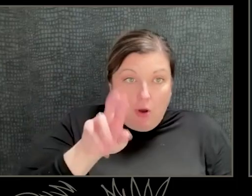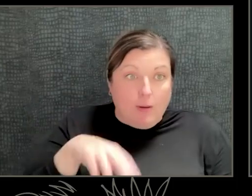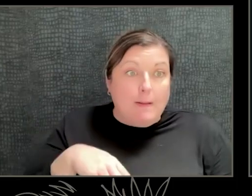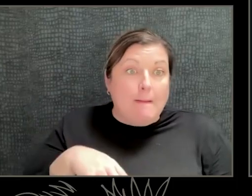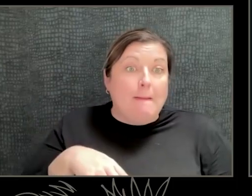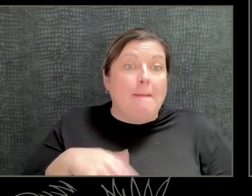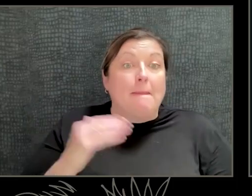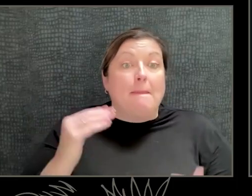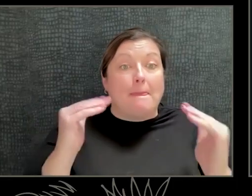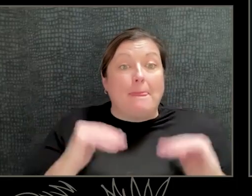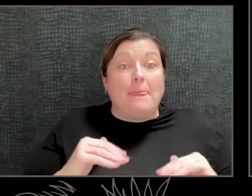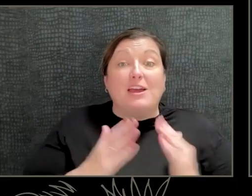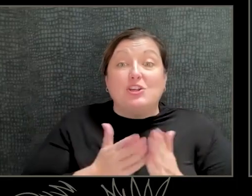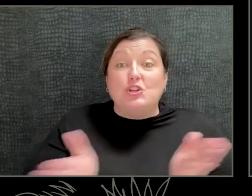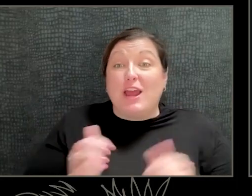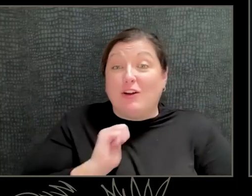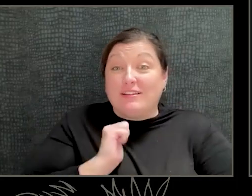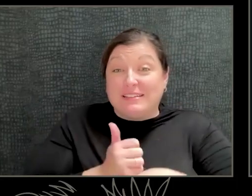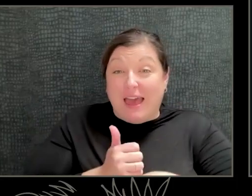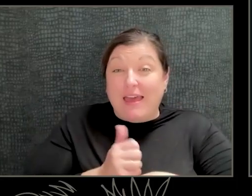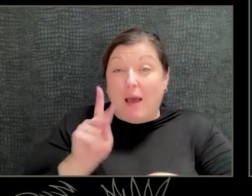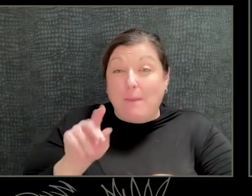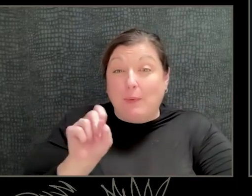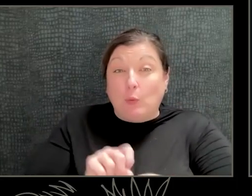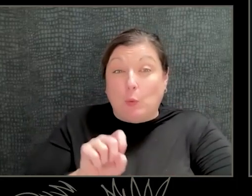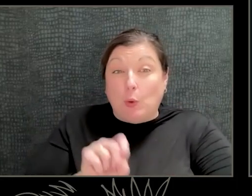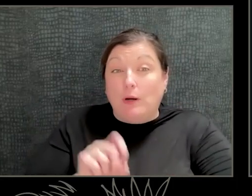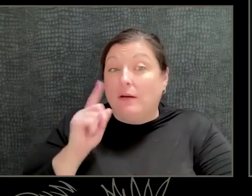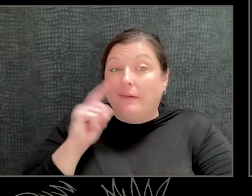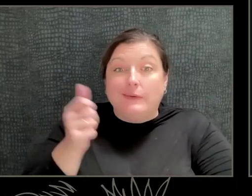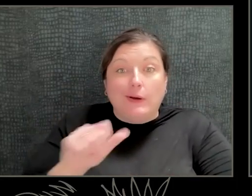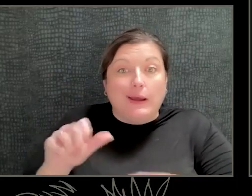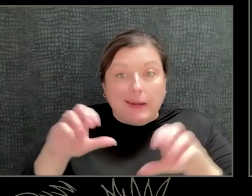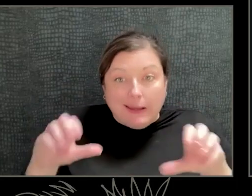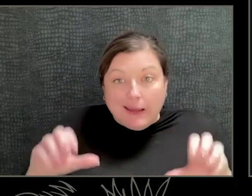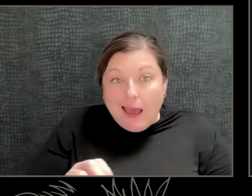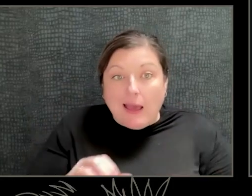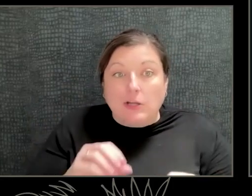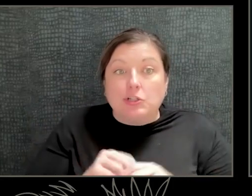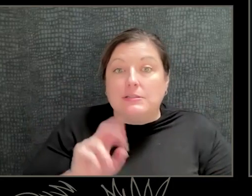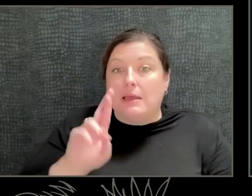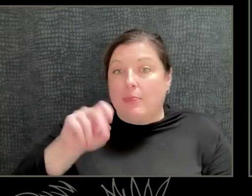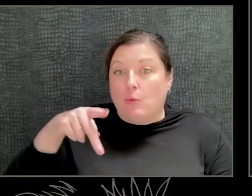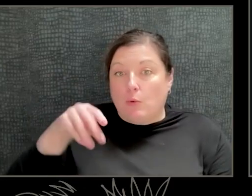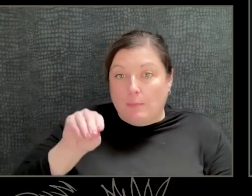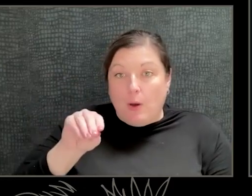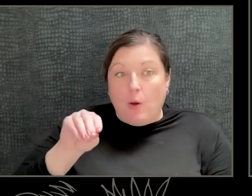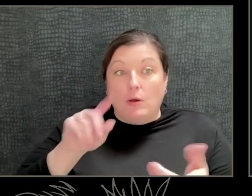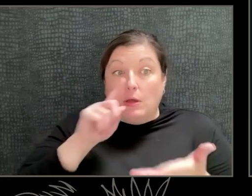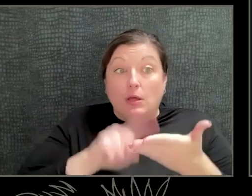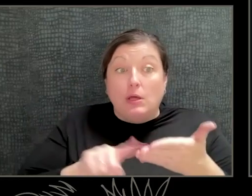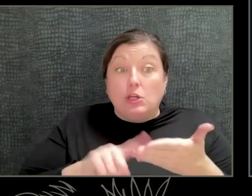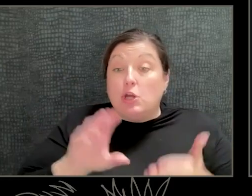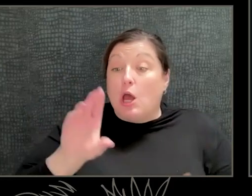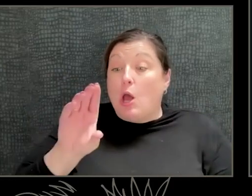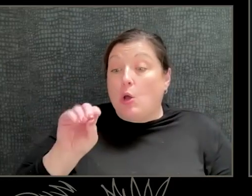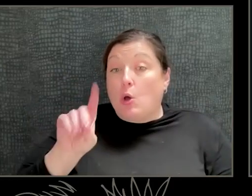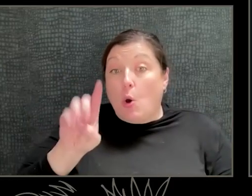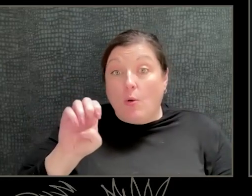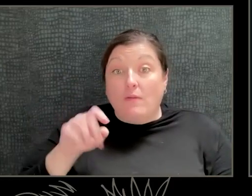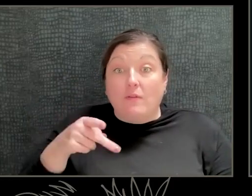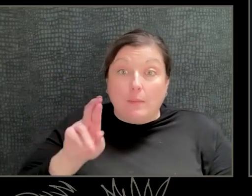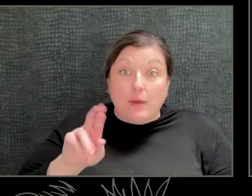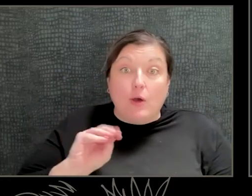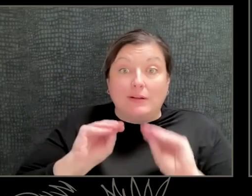Then we'll do some generic setup work that we need to do like really for any action in our repo. So this is going to like check out the code from the PR,